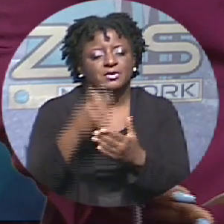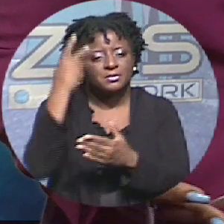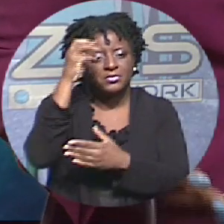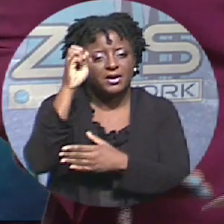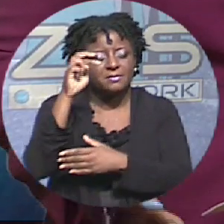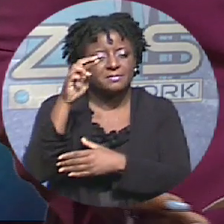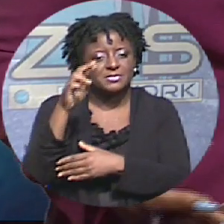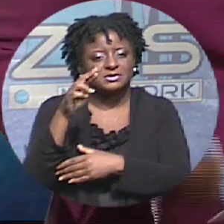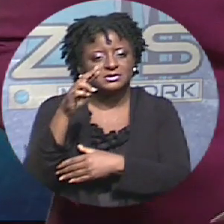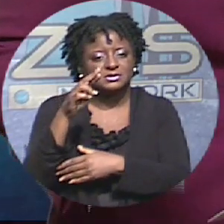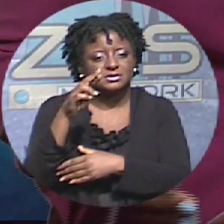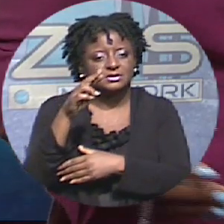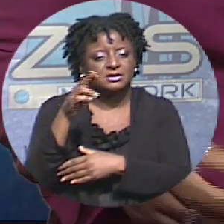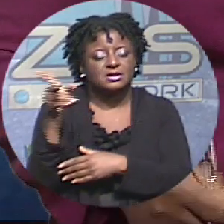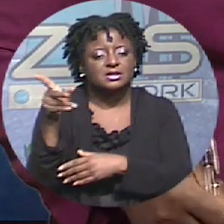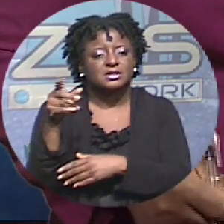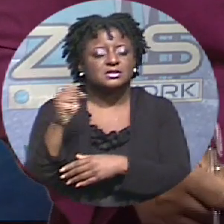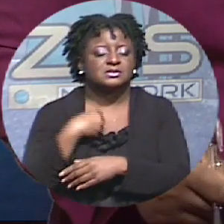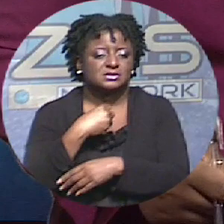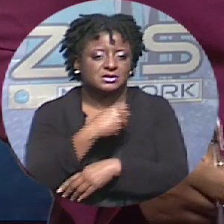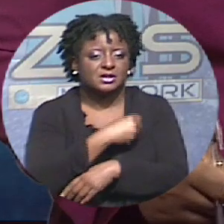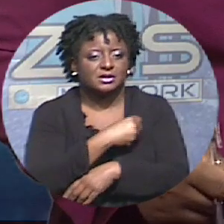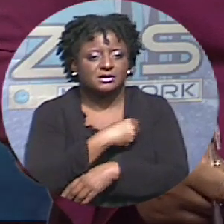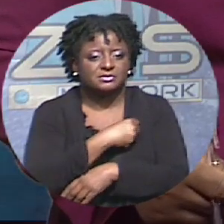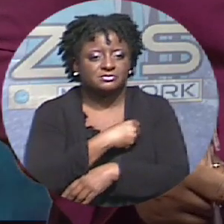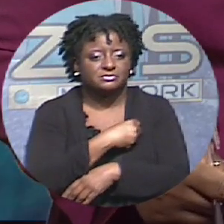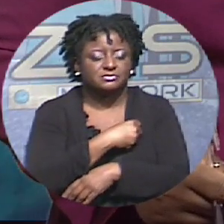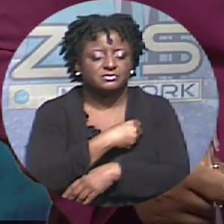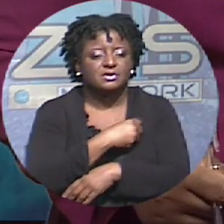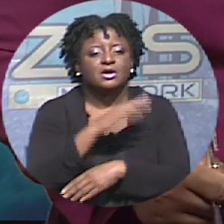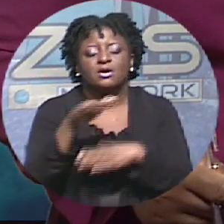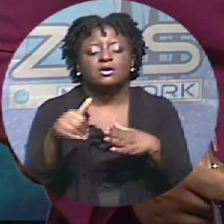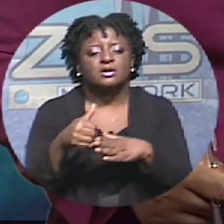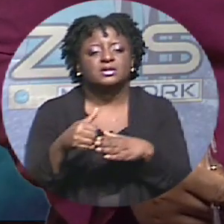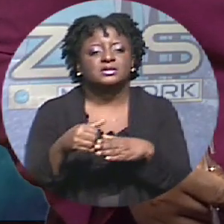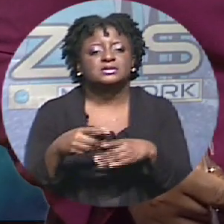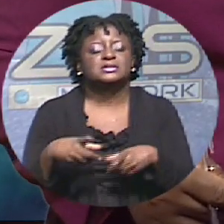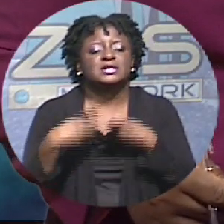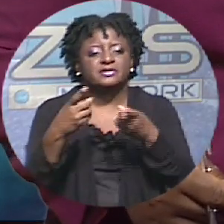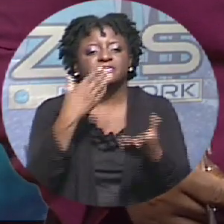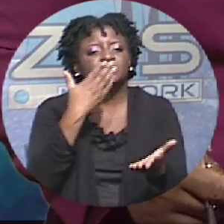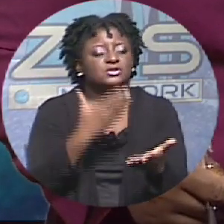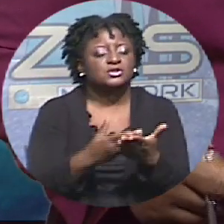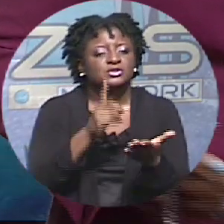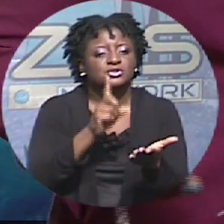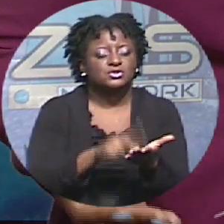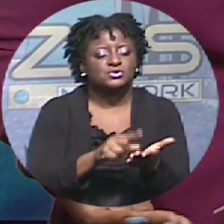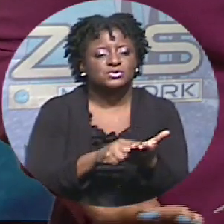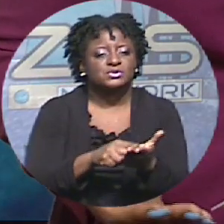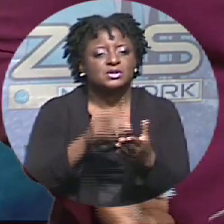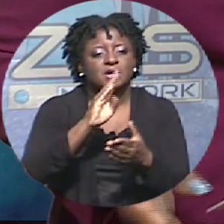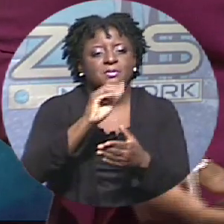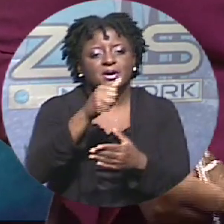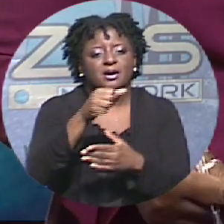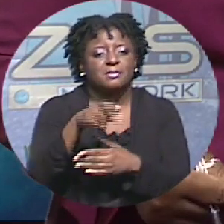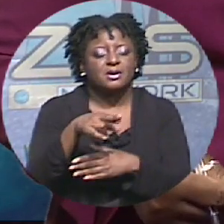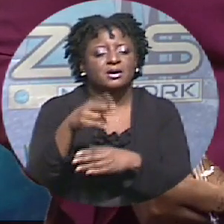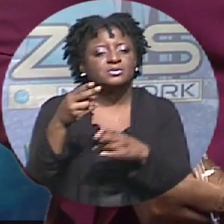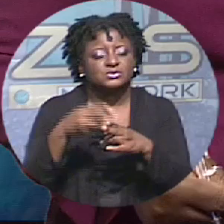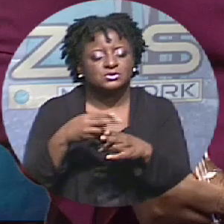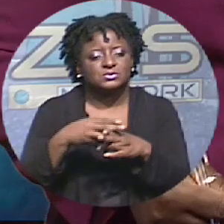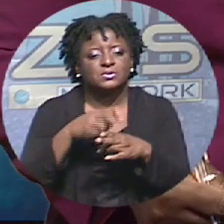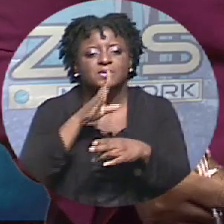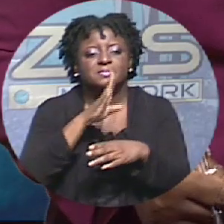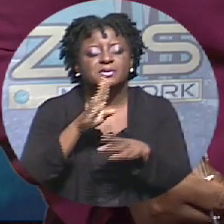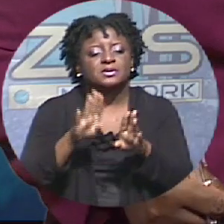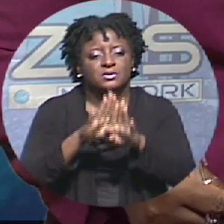employees, vendors, contractors, and retailers, delivered the good news that Baha Mar will soon be back on track. And thousands of Bahamians back to